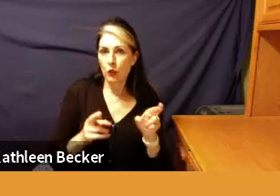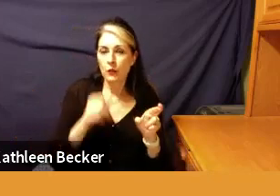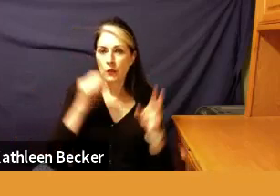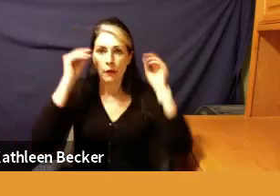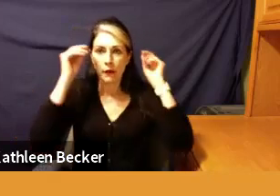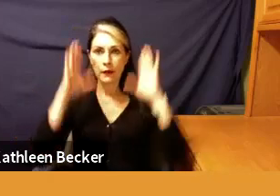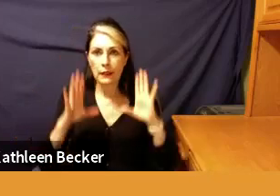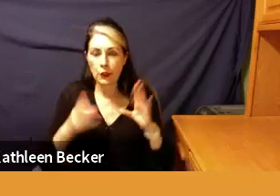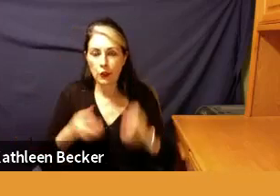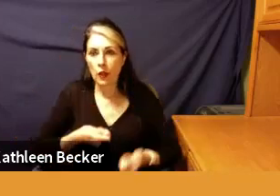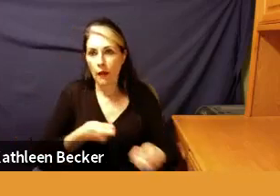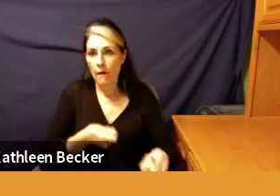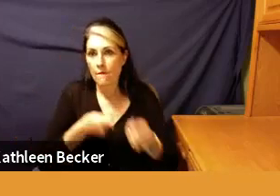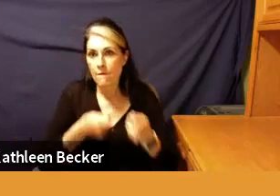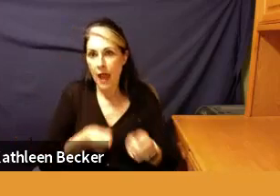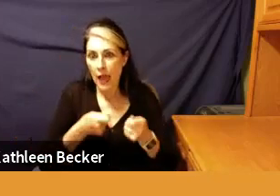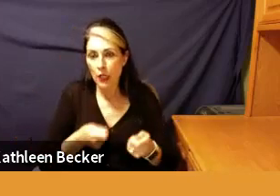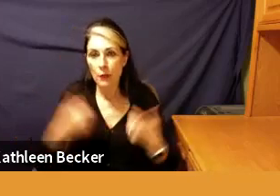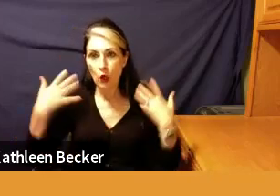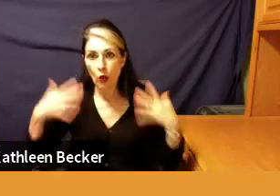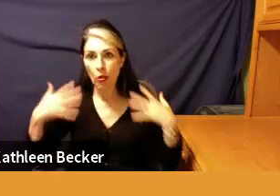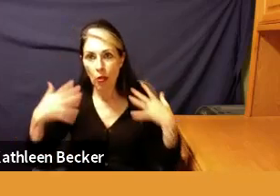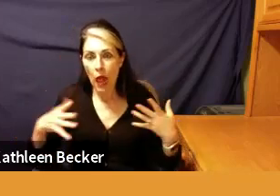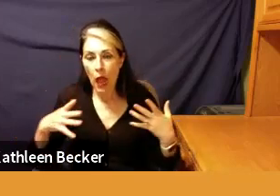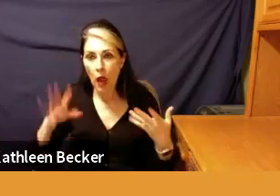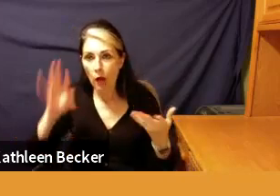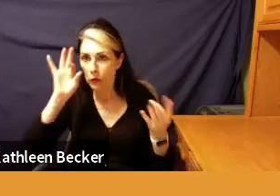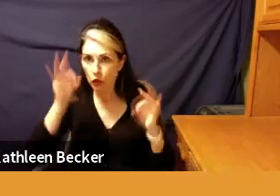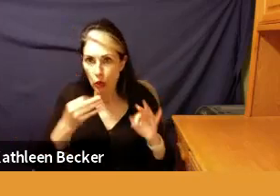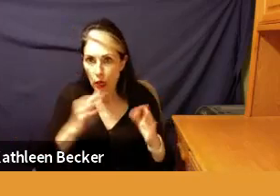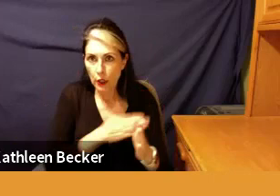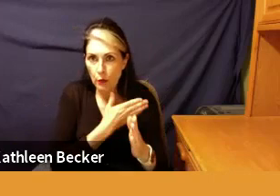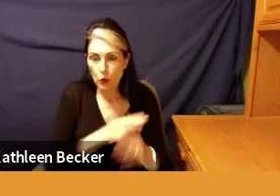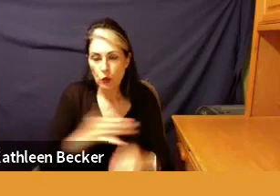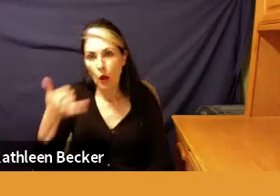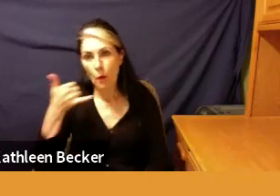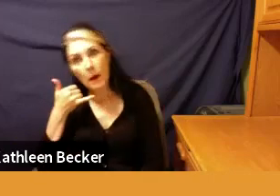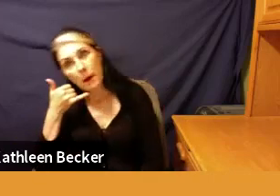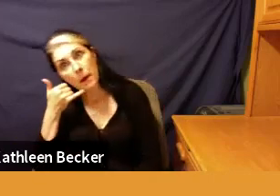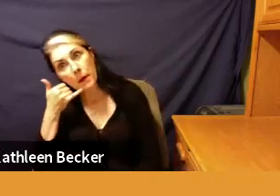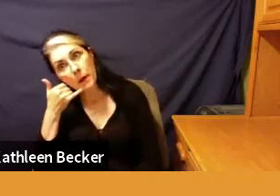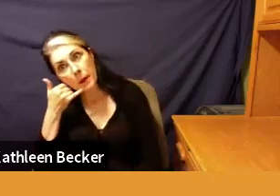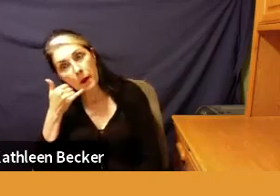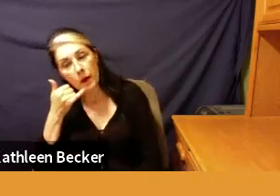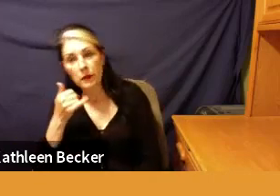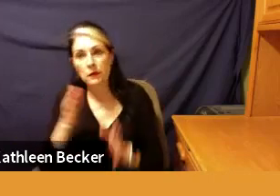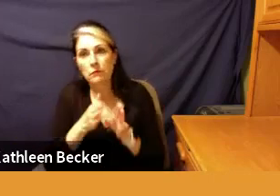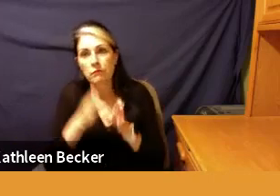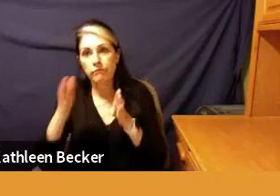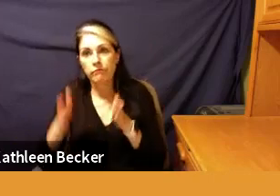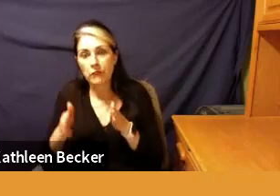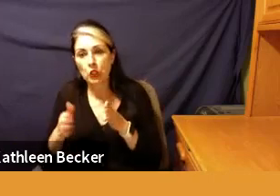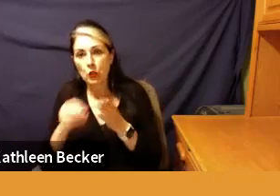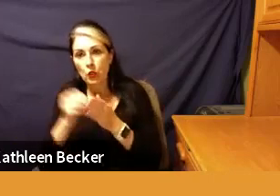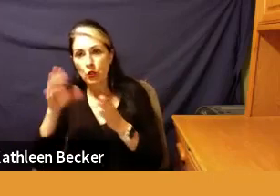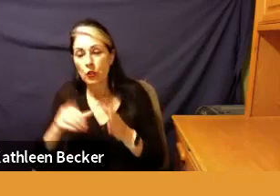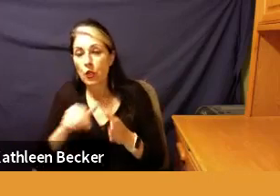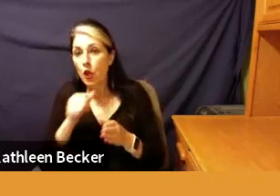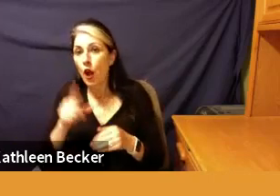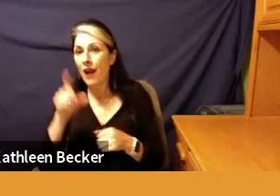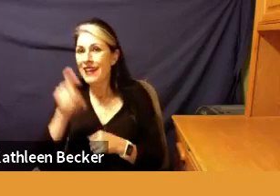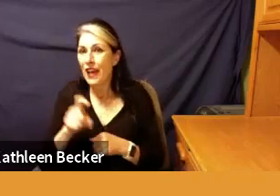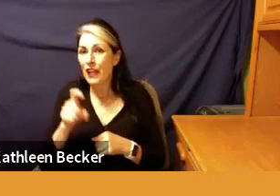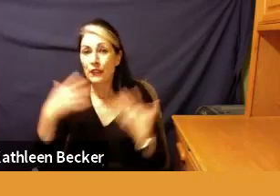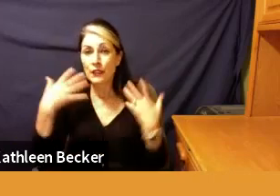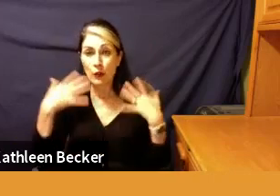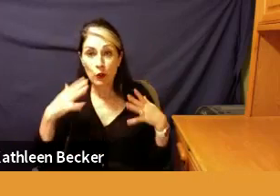not vacuuming or playing really loud, distracting music or on the phone right next to the student. So any unnecessary noise